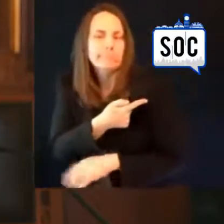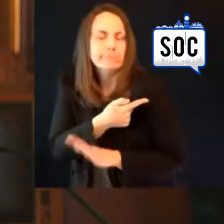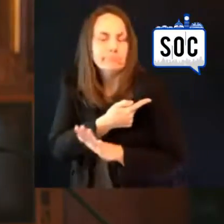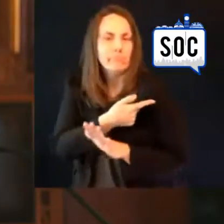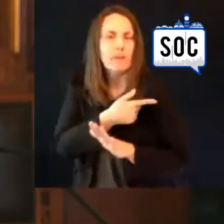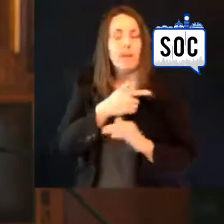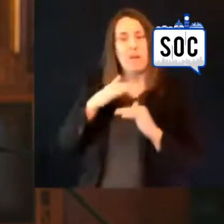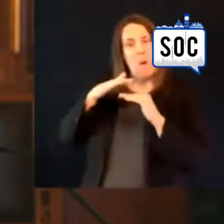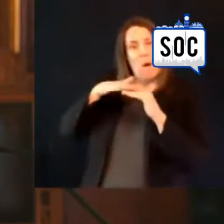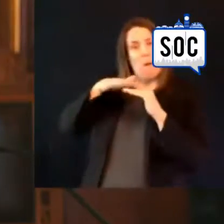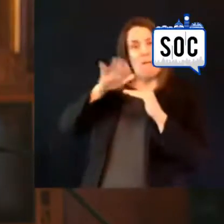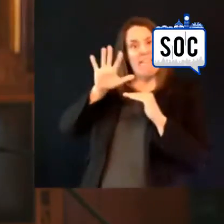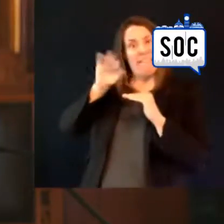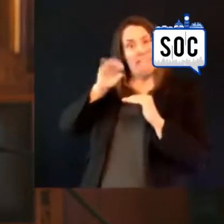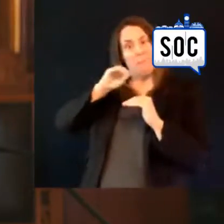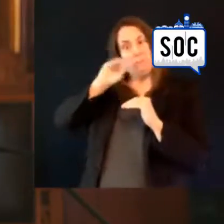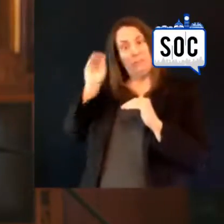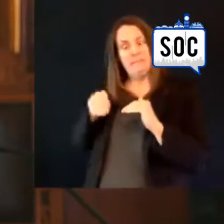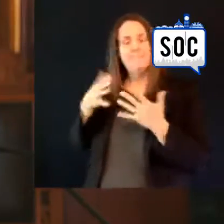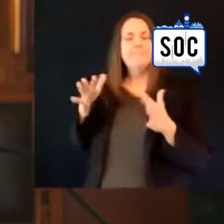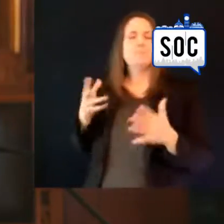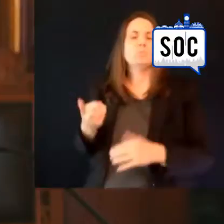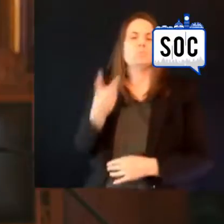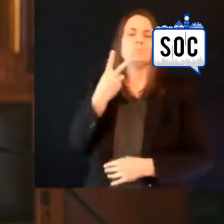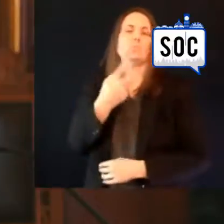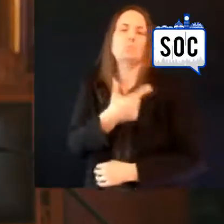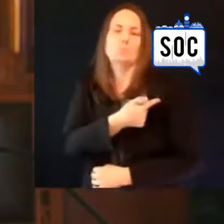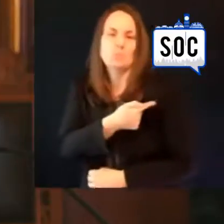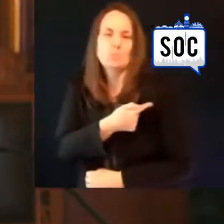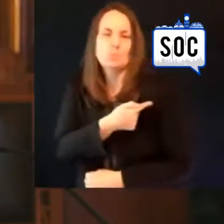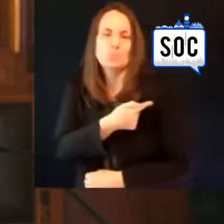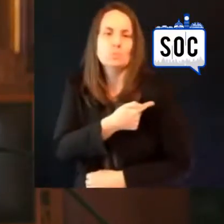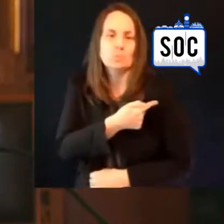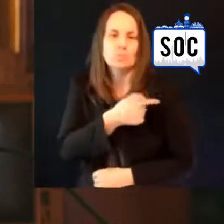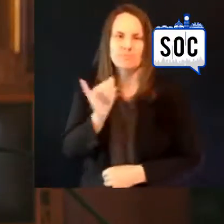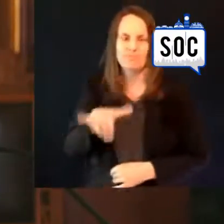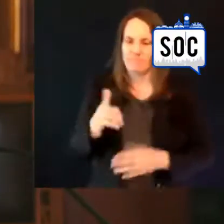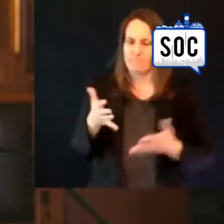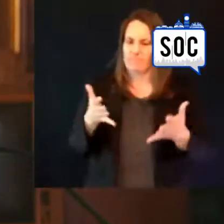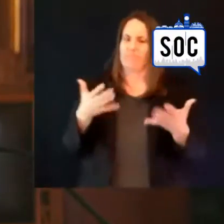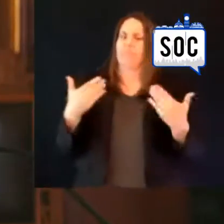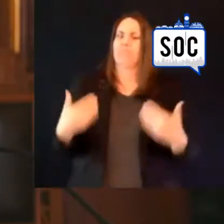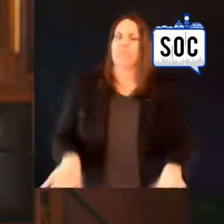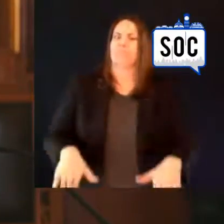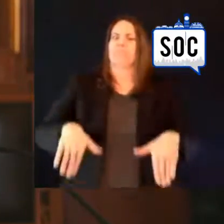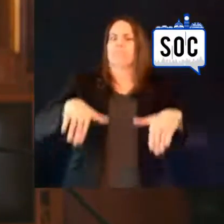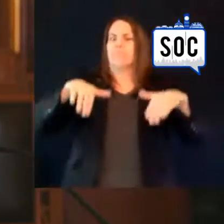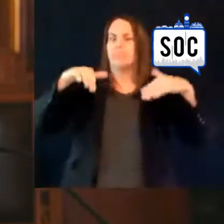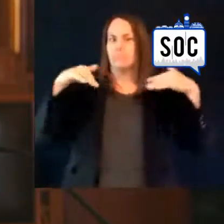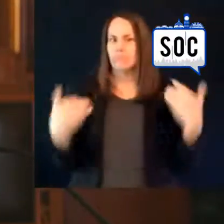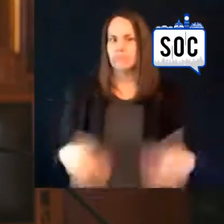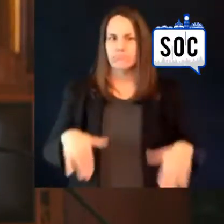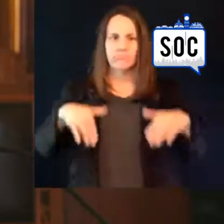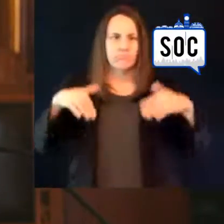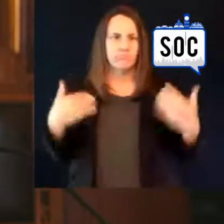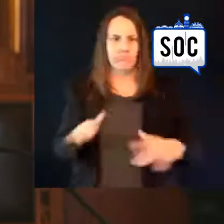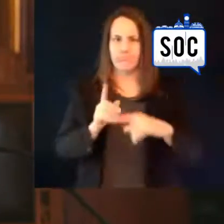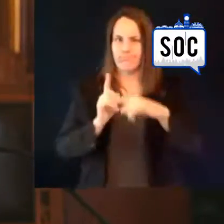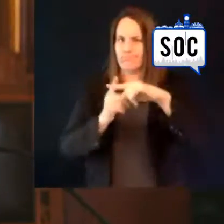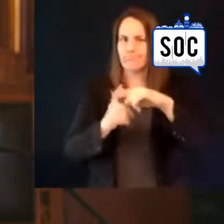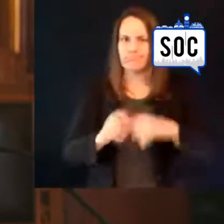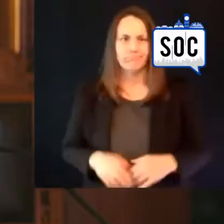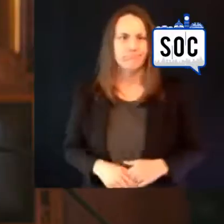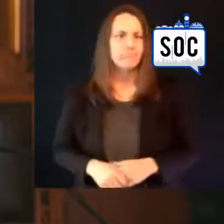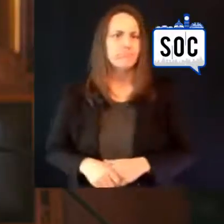We're making significant progress in our vaccination efforts. Over 345,000 doses administered last